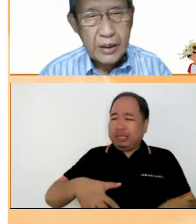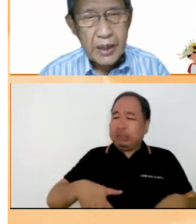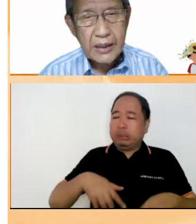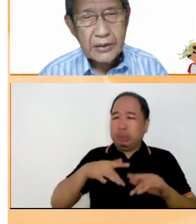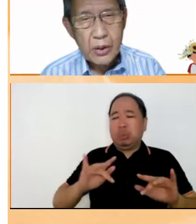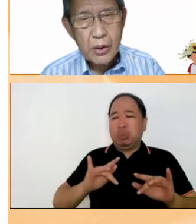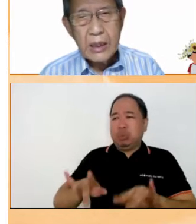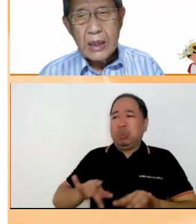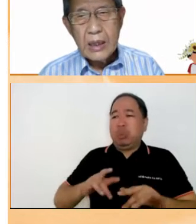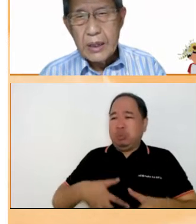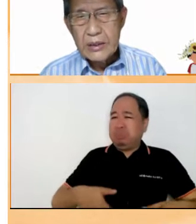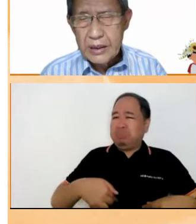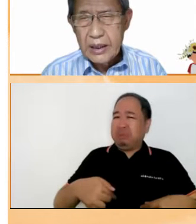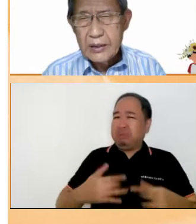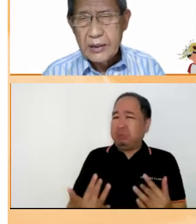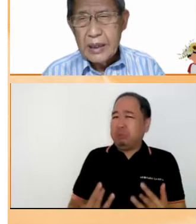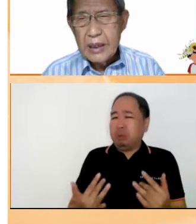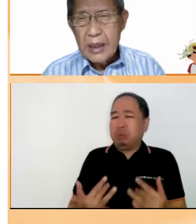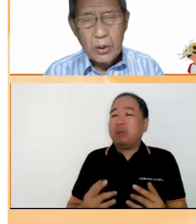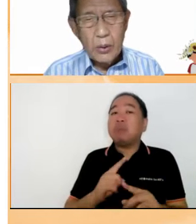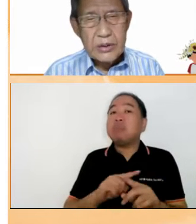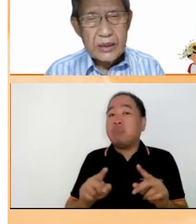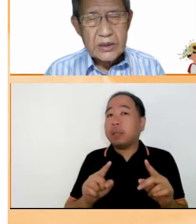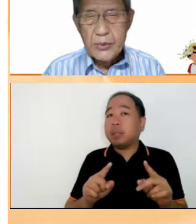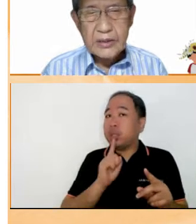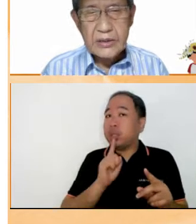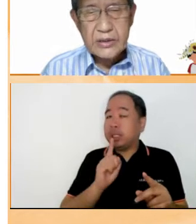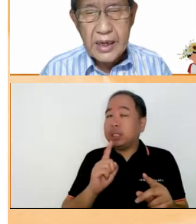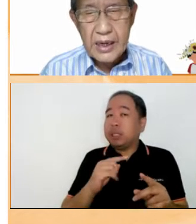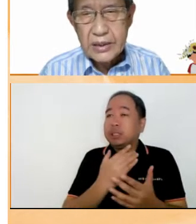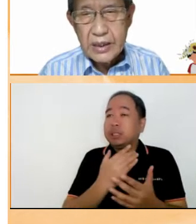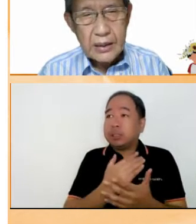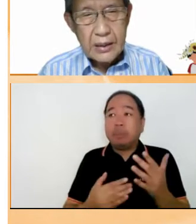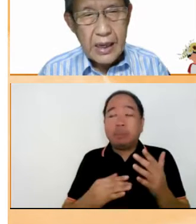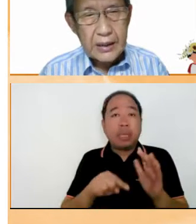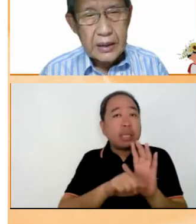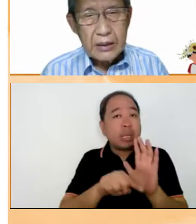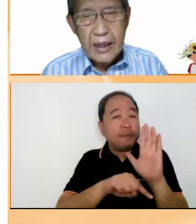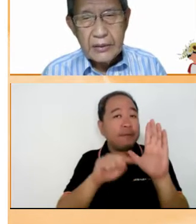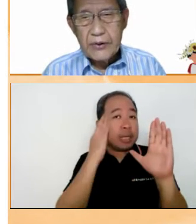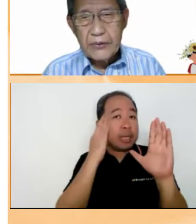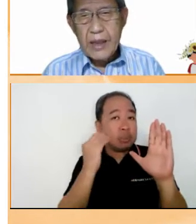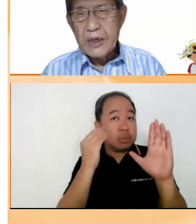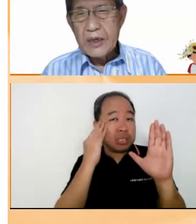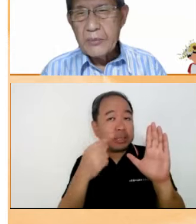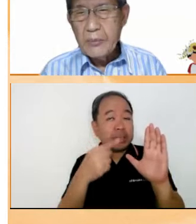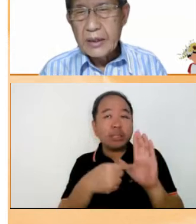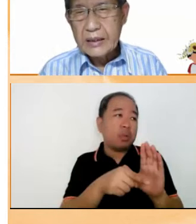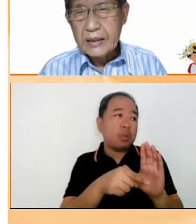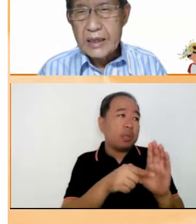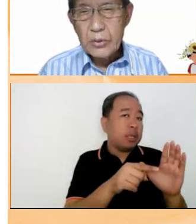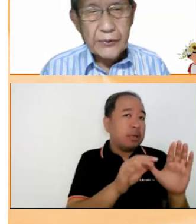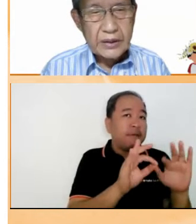kawawa naman, you know? But certain toxic experiences like death of a family